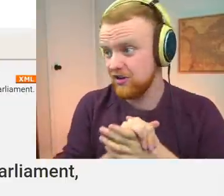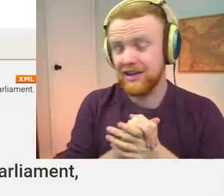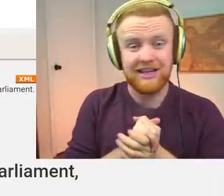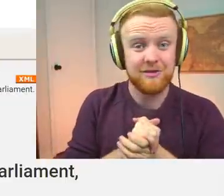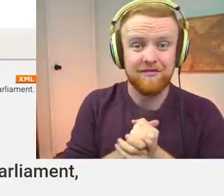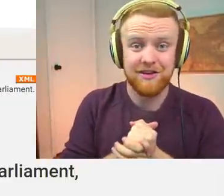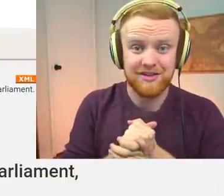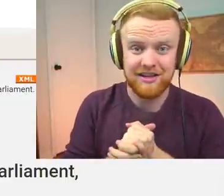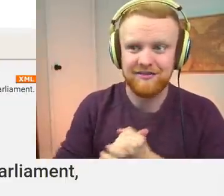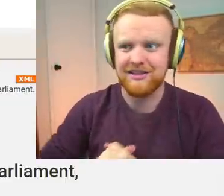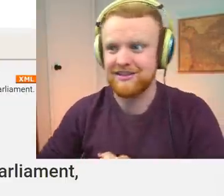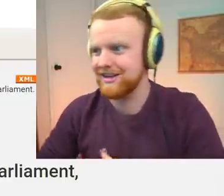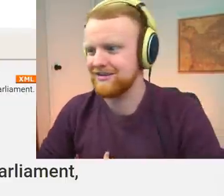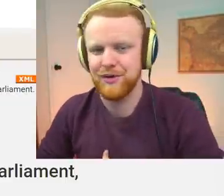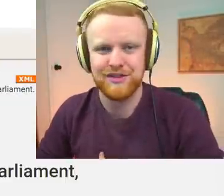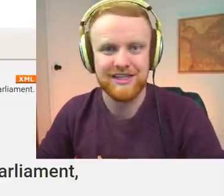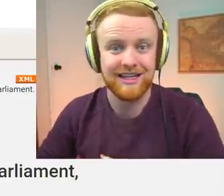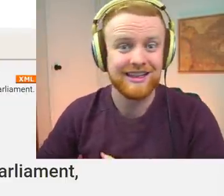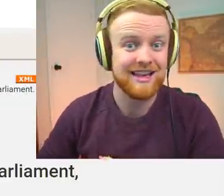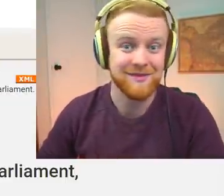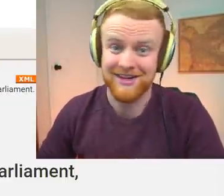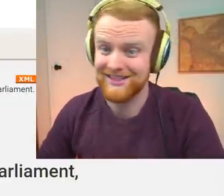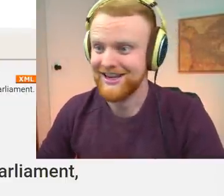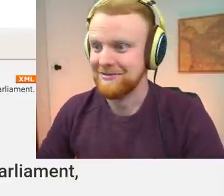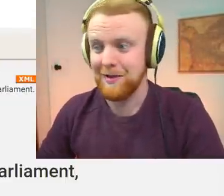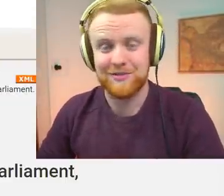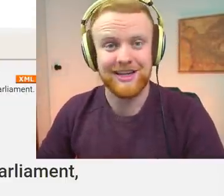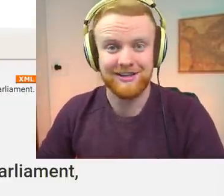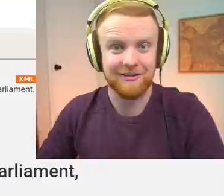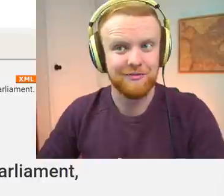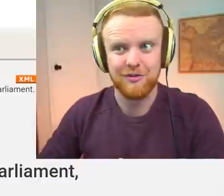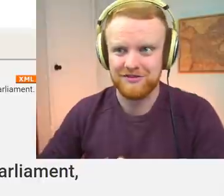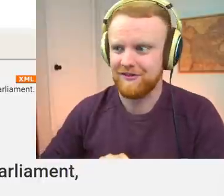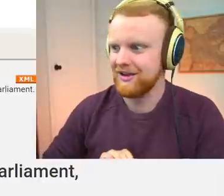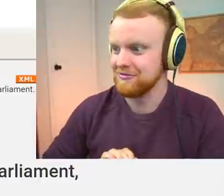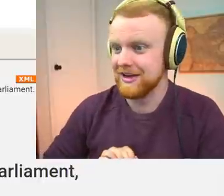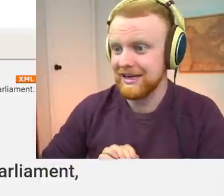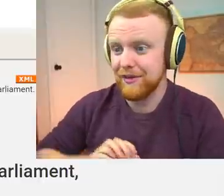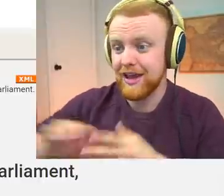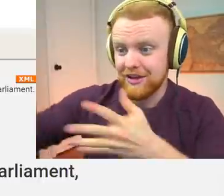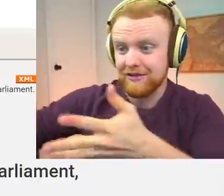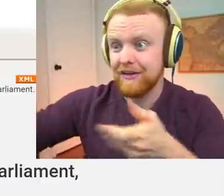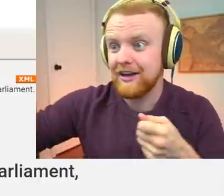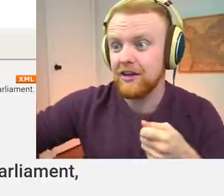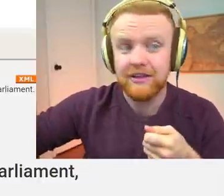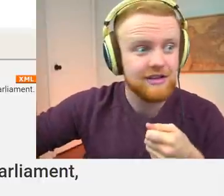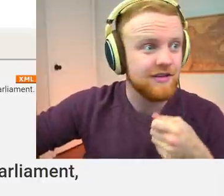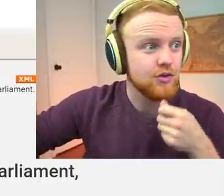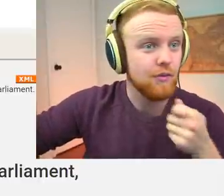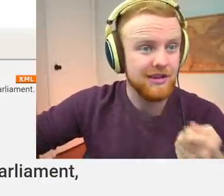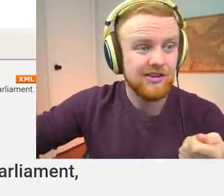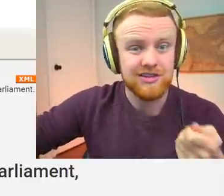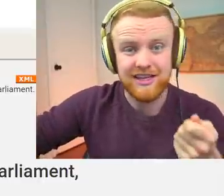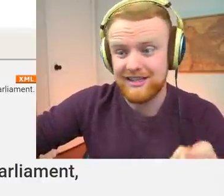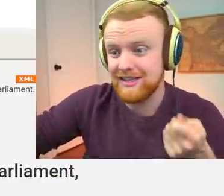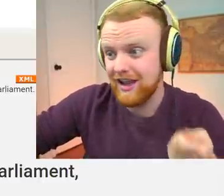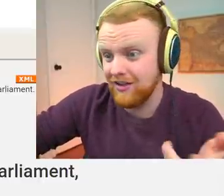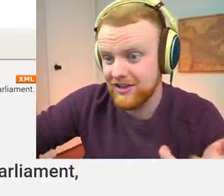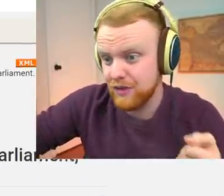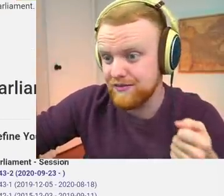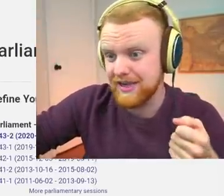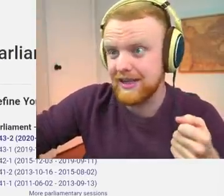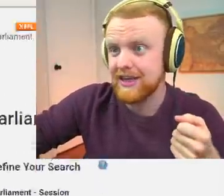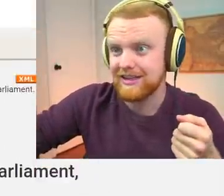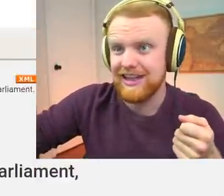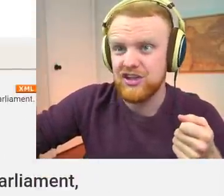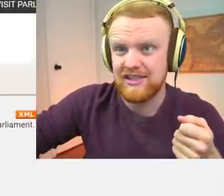interested in looking into it for yourself, it's not the most glamorous website or most fun read, but you can find all the individual bills on